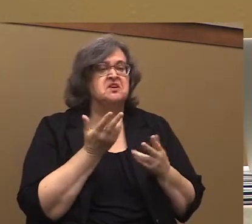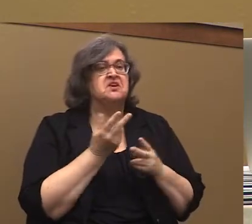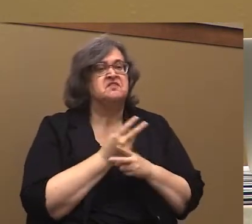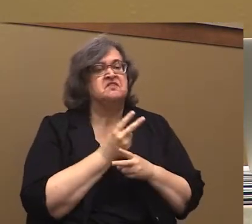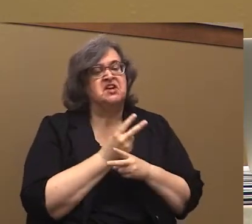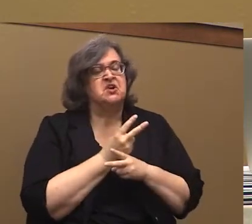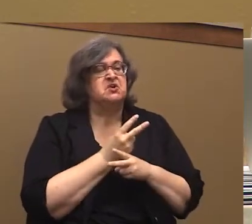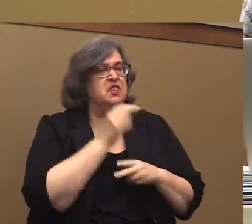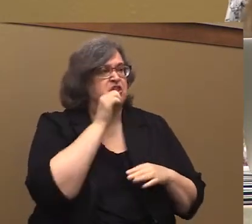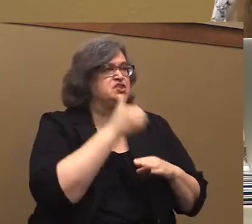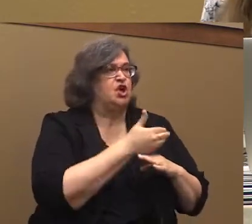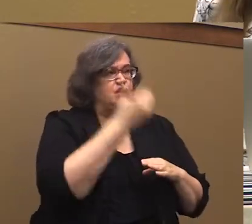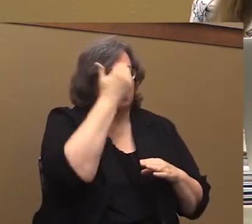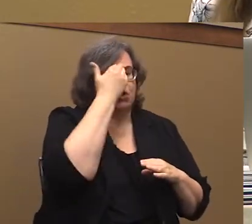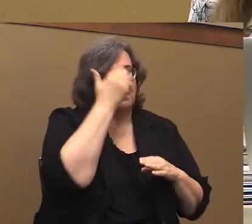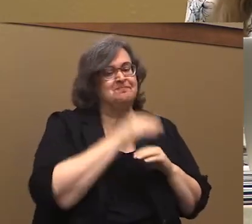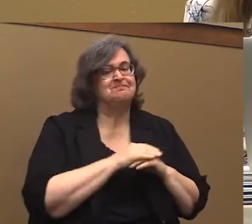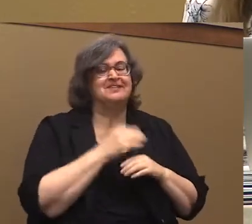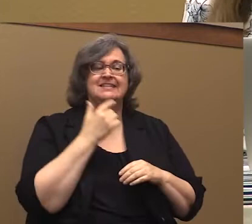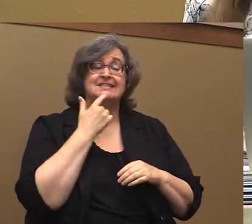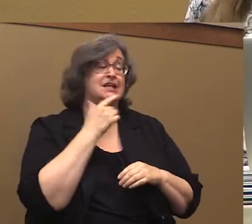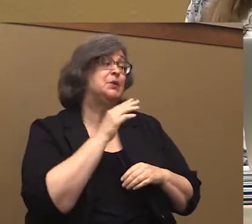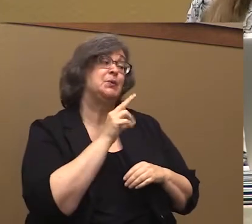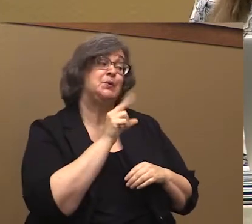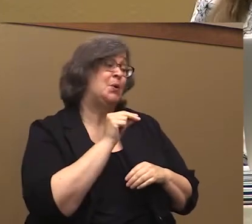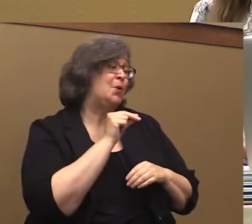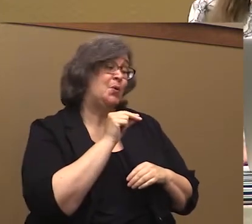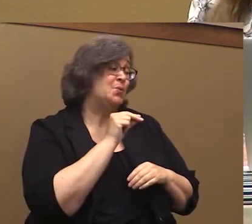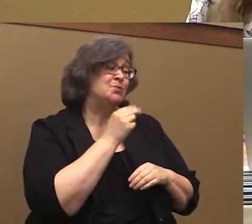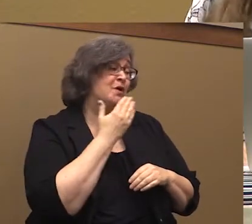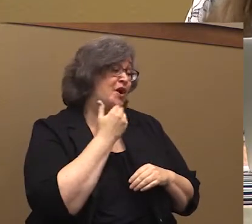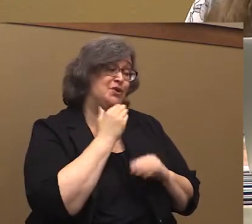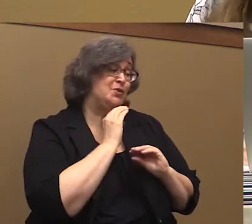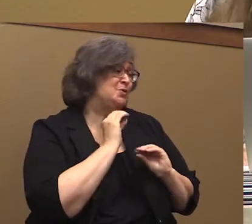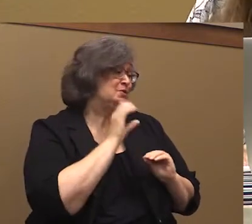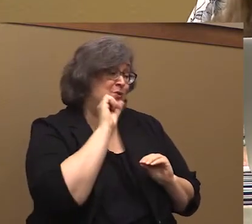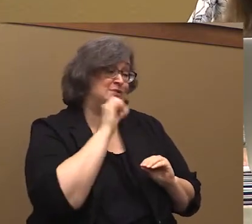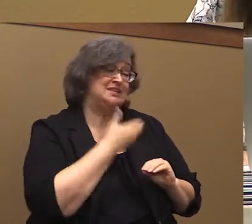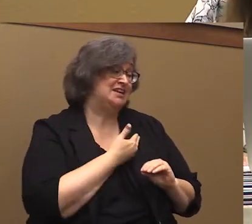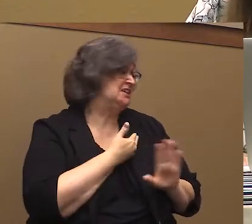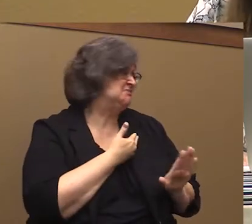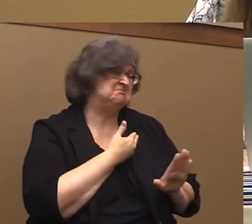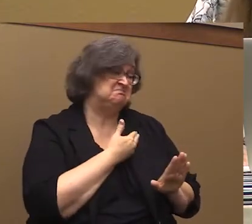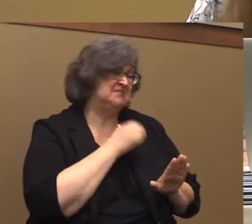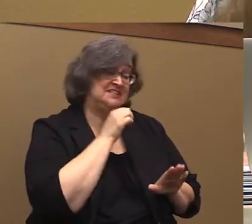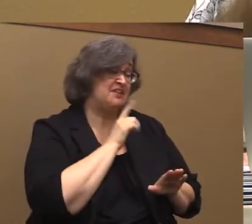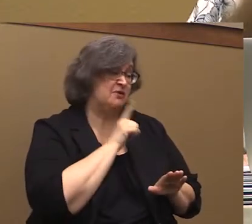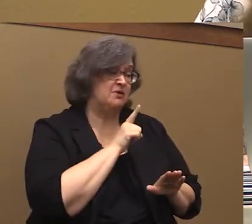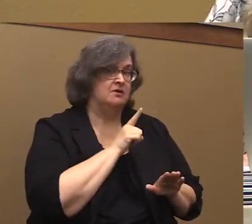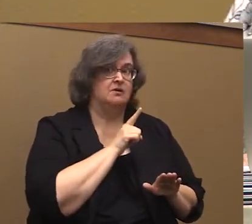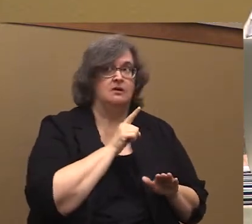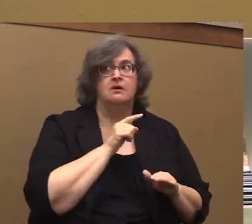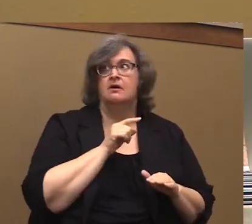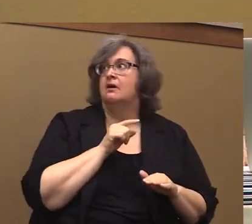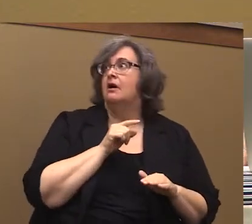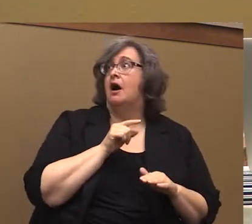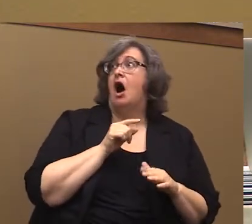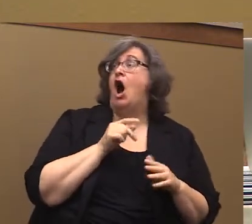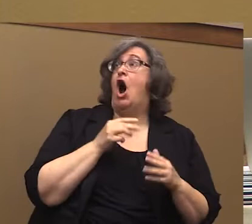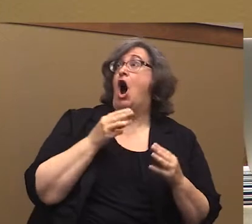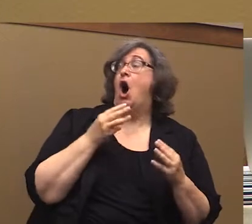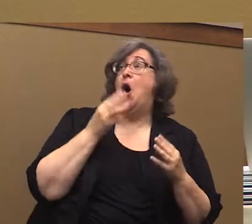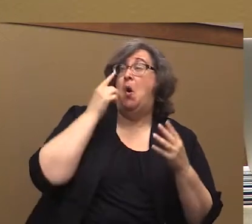she knew and said, no, honey, there's no Santa. And the little girl